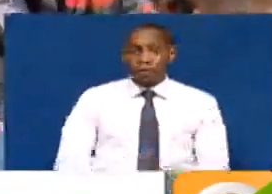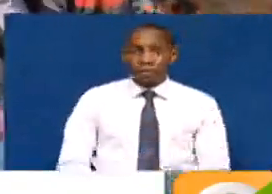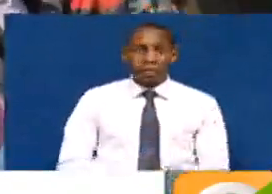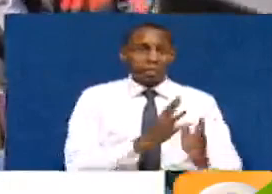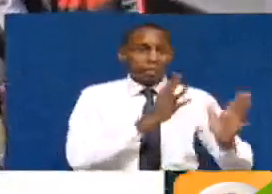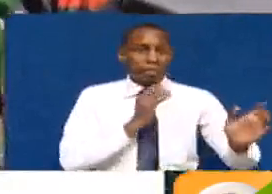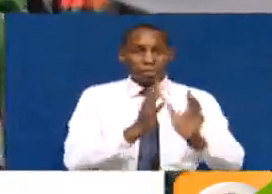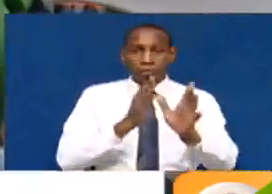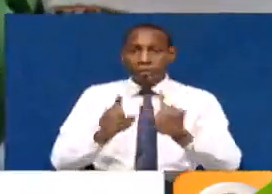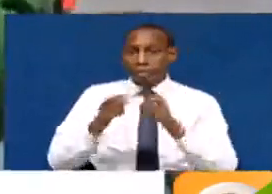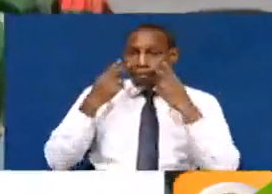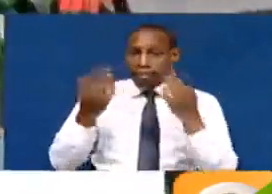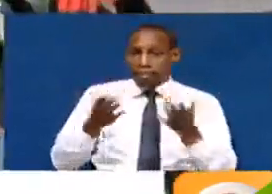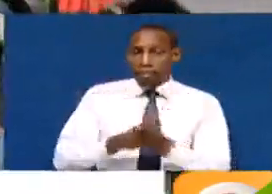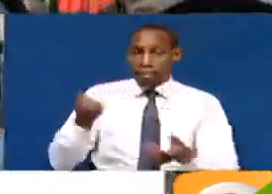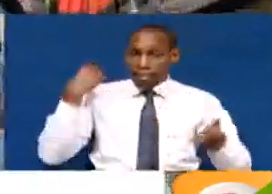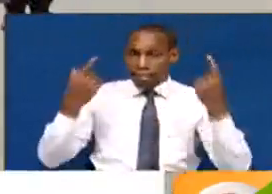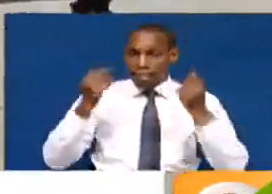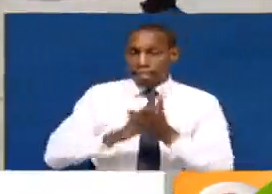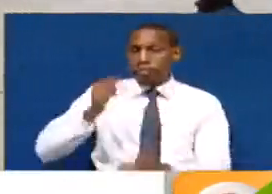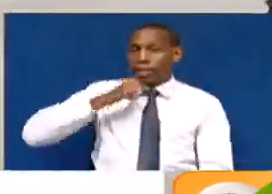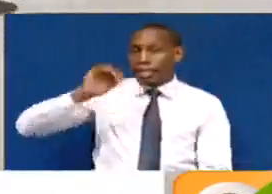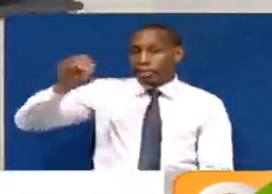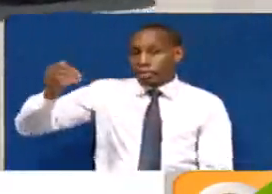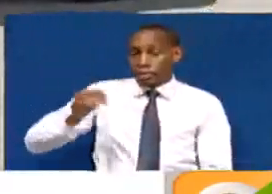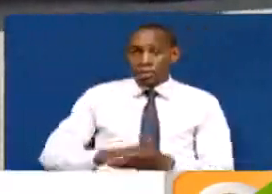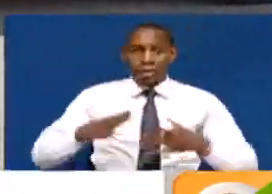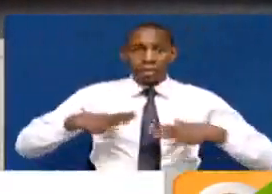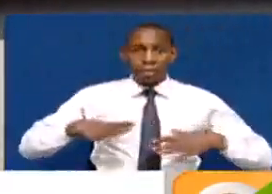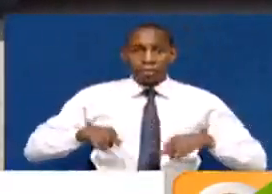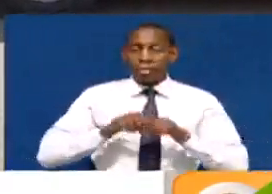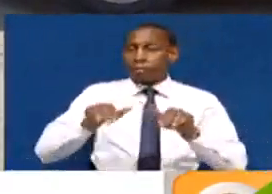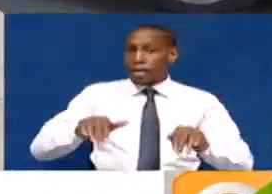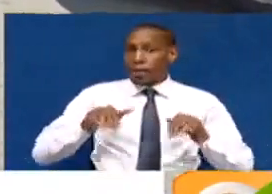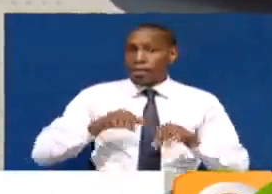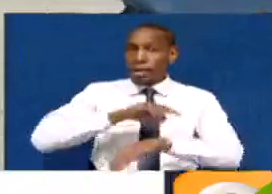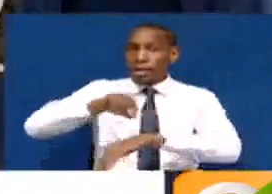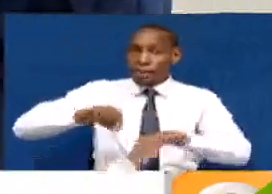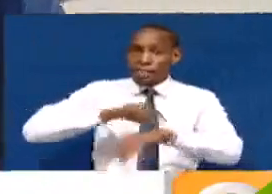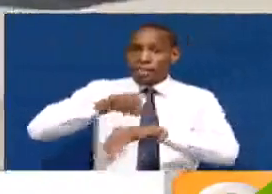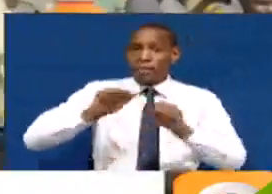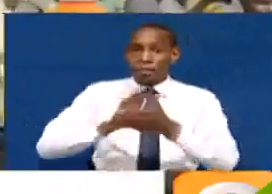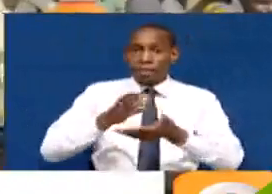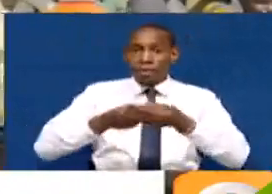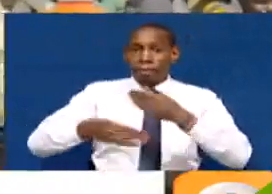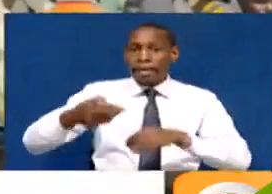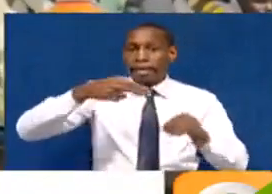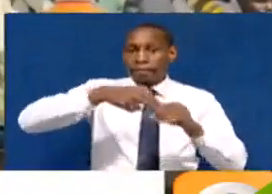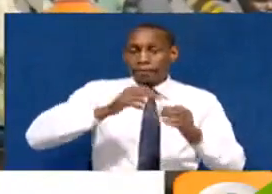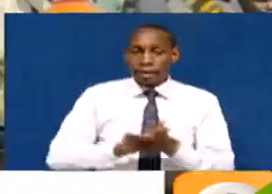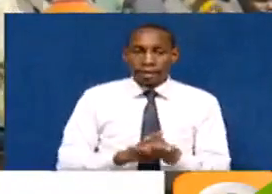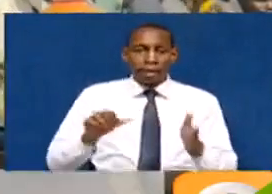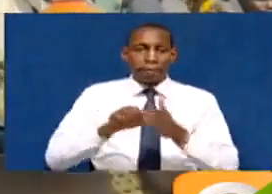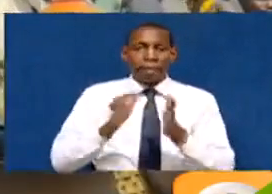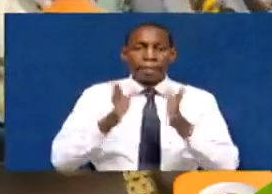The long queues were also witnessed in Kericho and Kitui counties, residents waiting for hours to buy fuel. Hapa leo